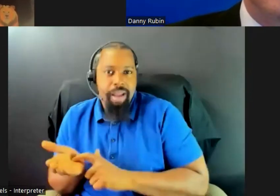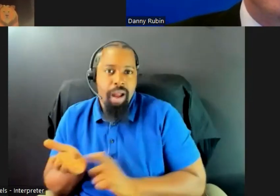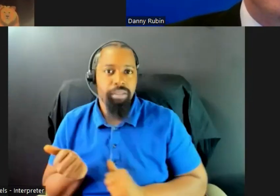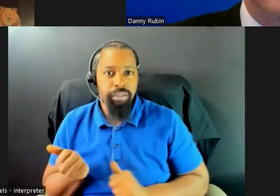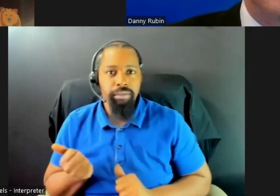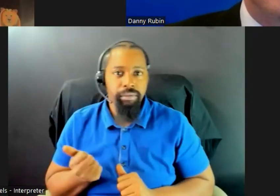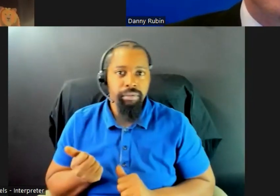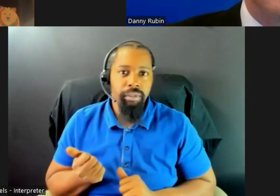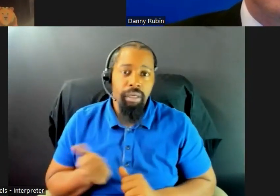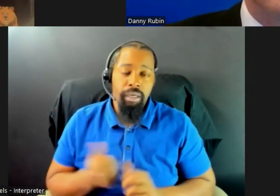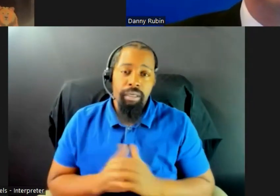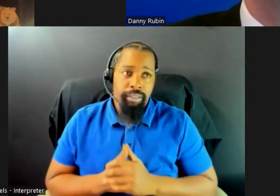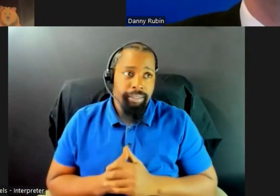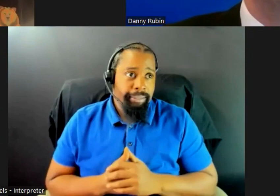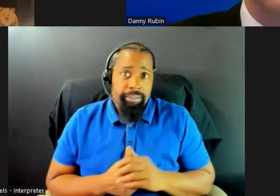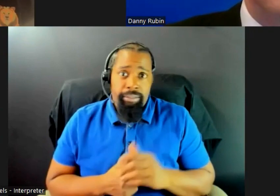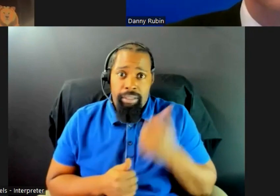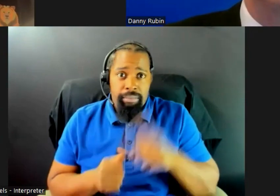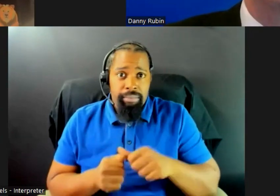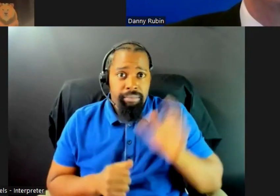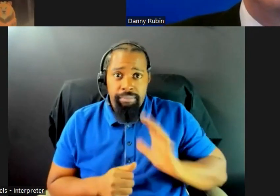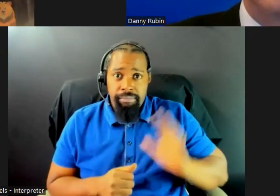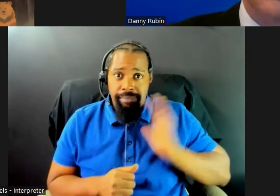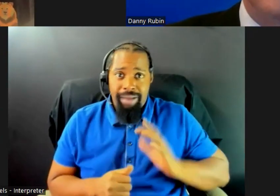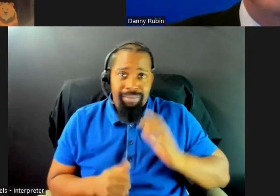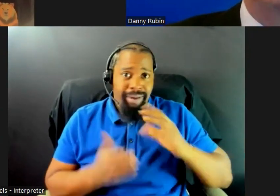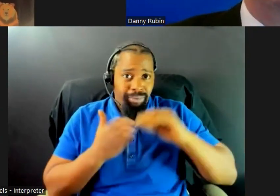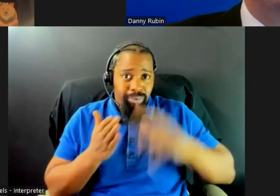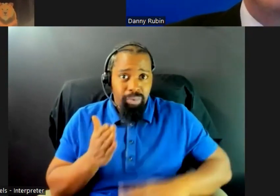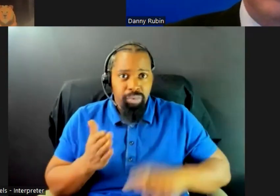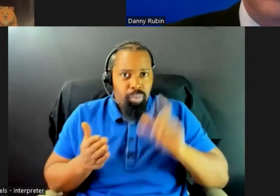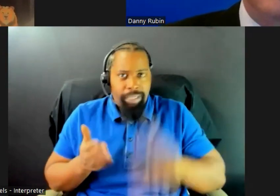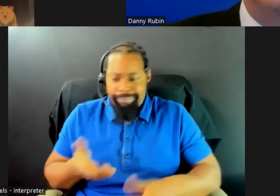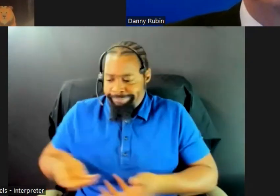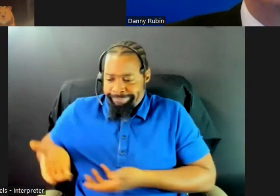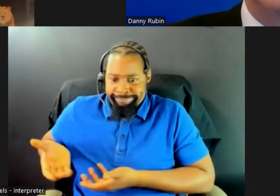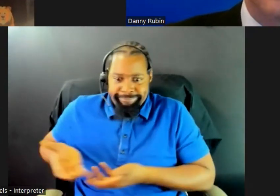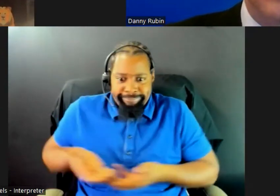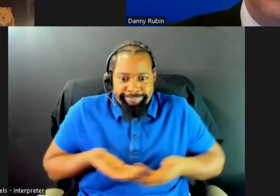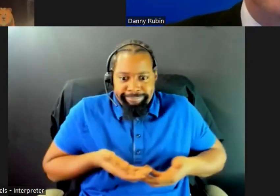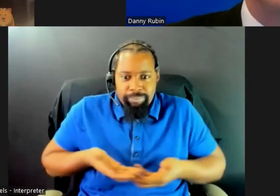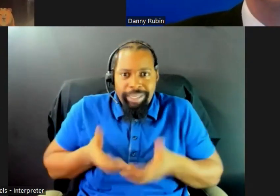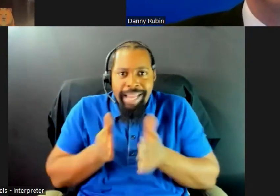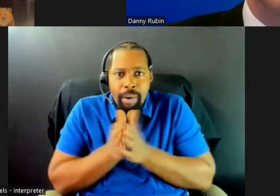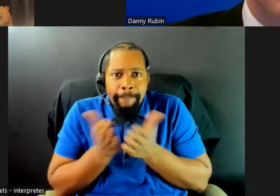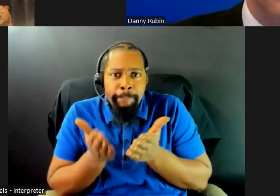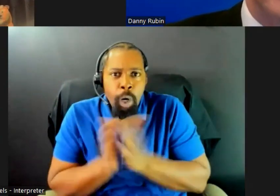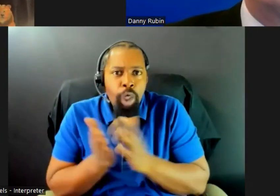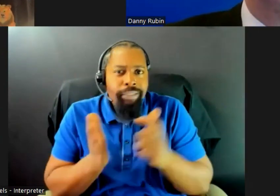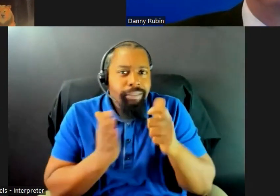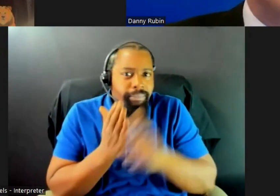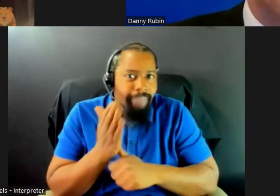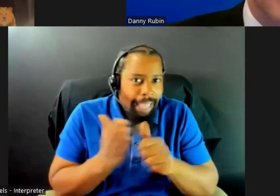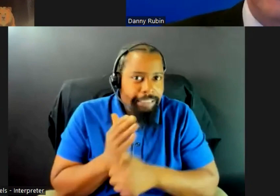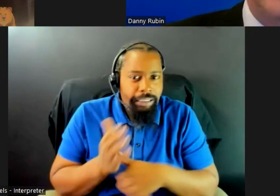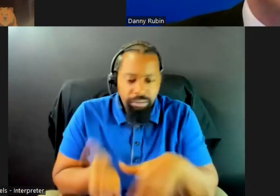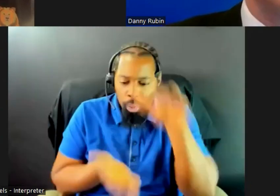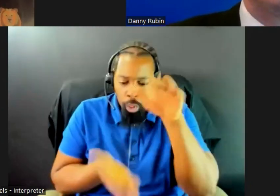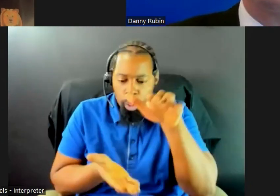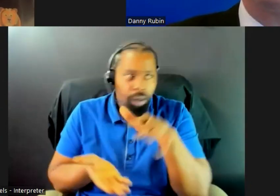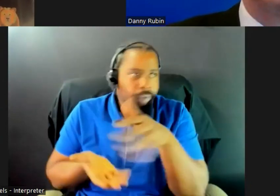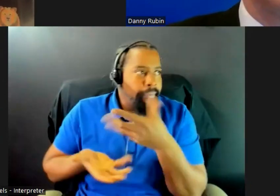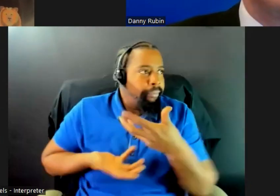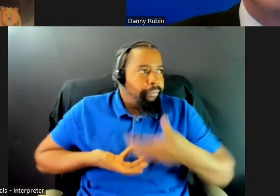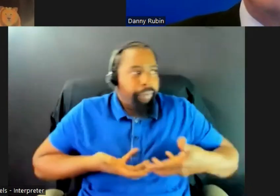to carry books and buy magazines. And today everything's online. You can find everything, right, everywhere.